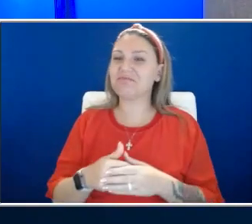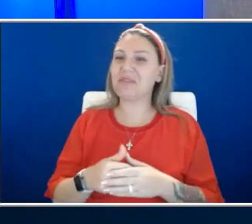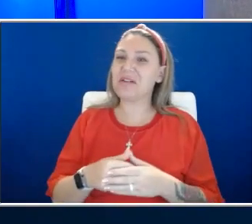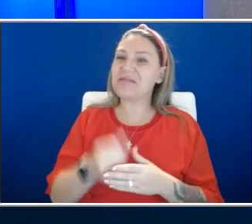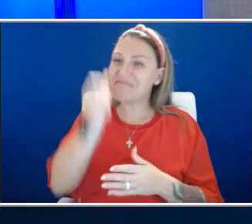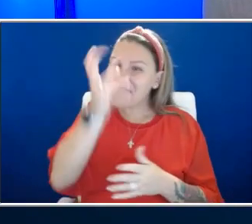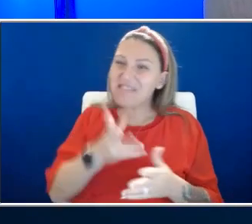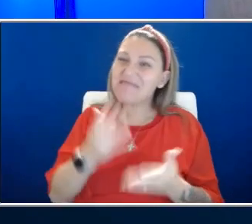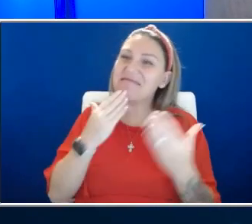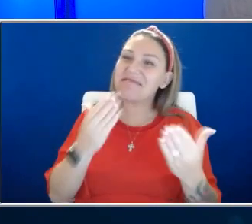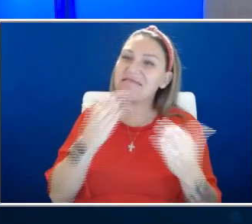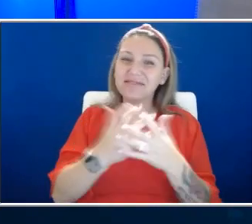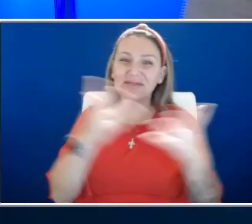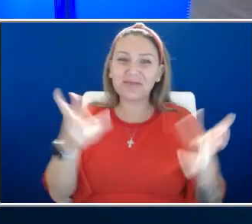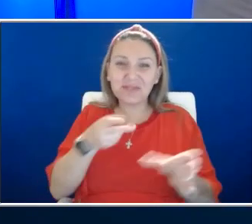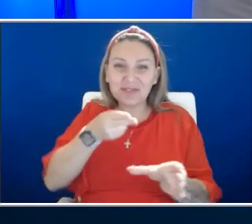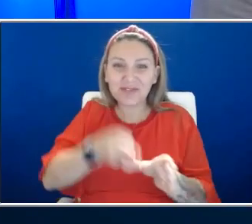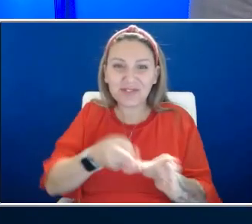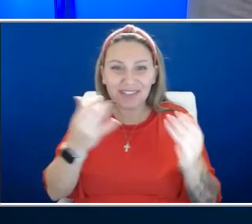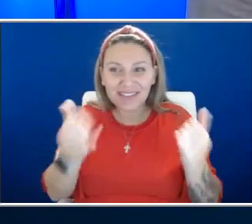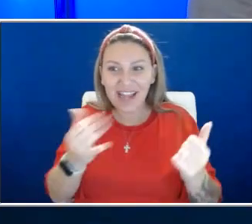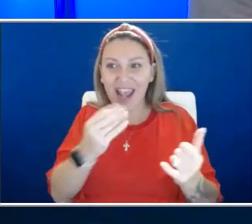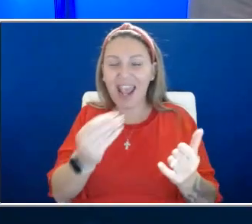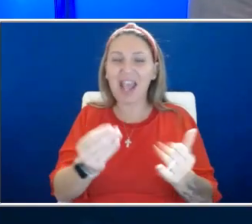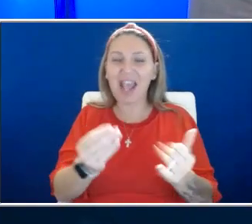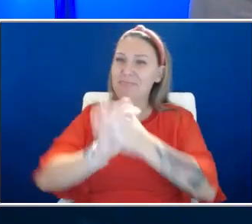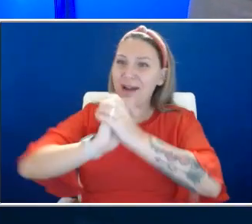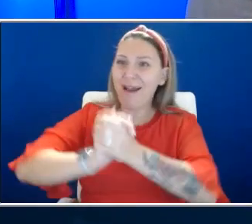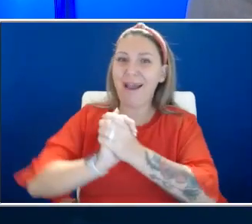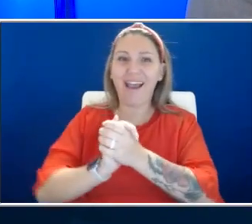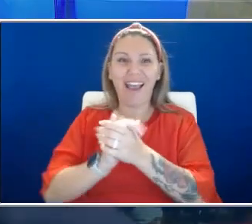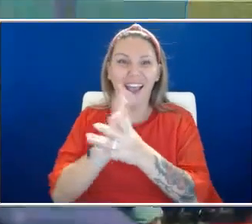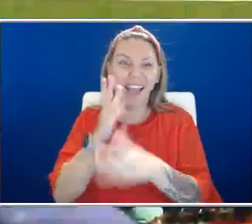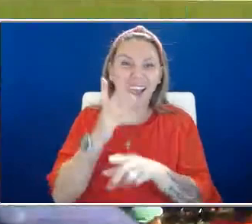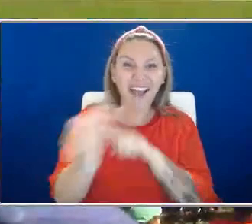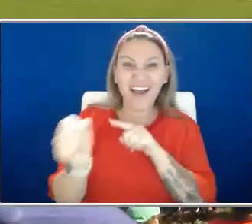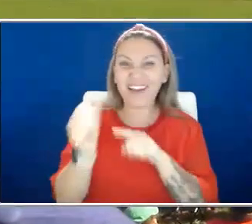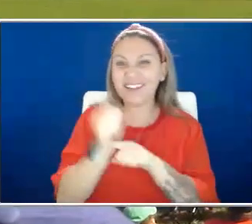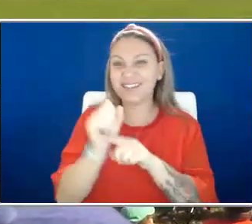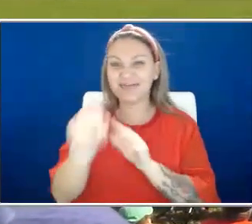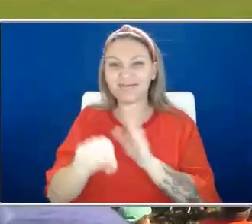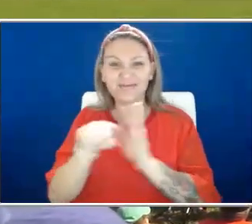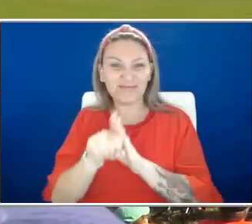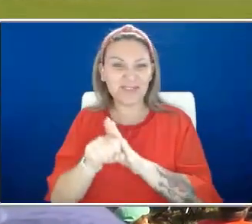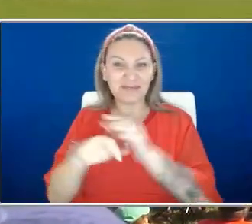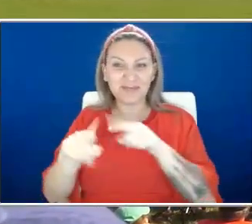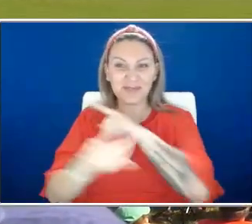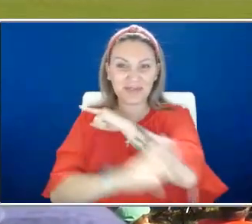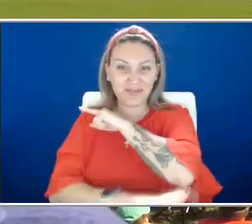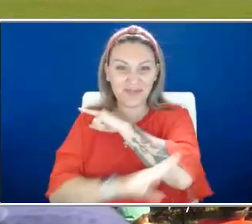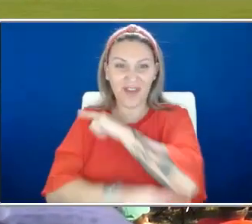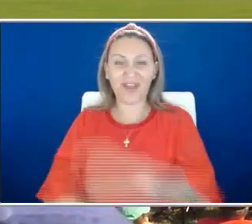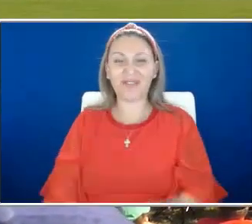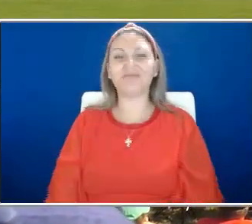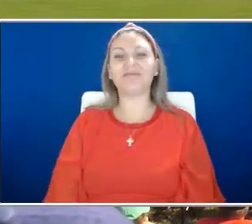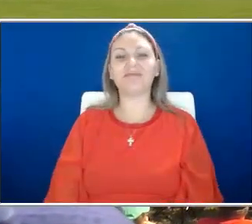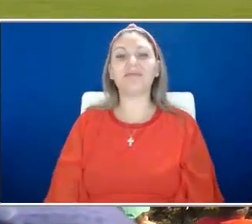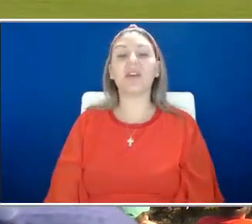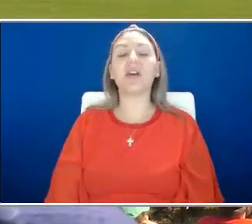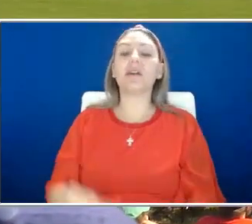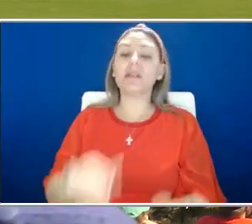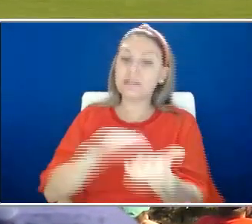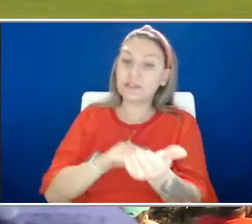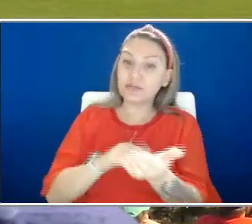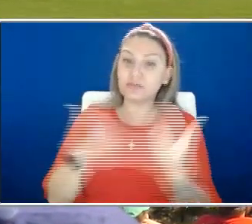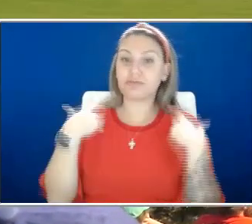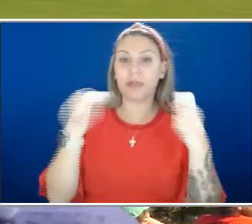joining us today. Cheers to an awesome season coming up this fall. Well, doctors with the health system were on the sideline during